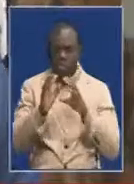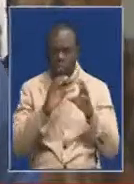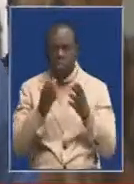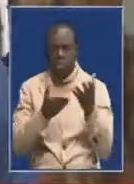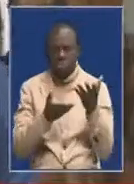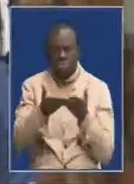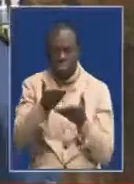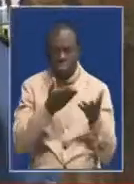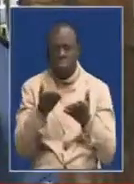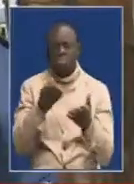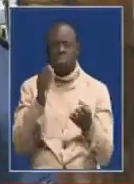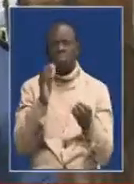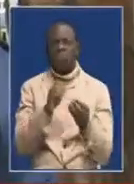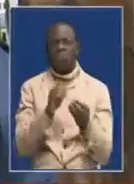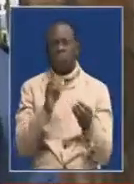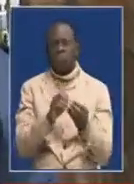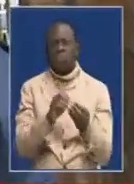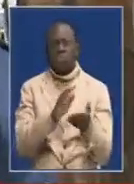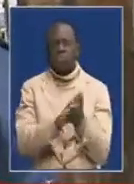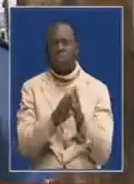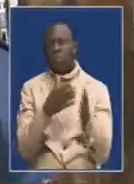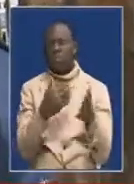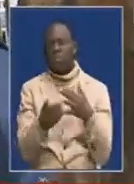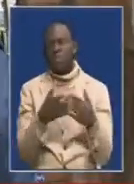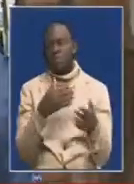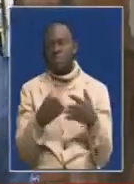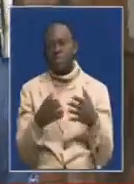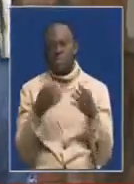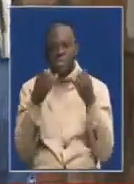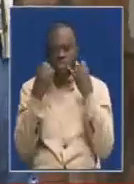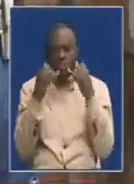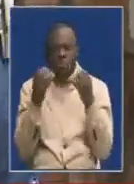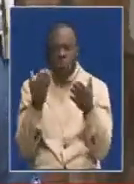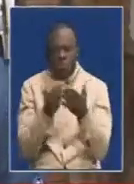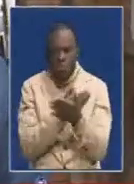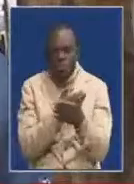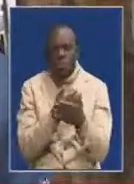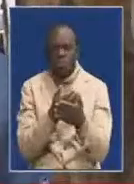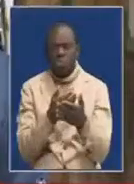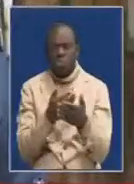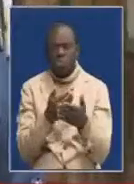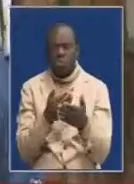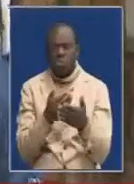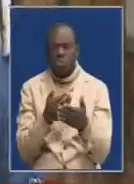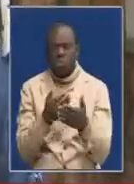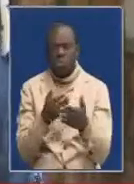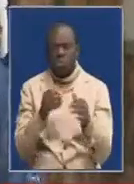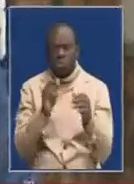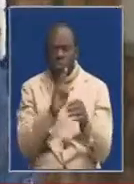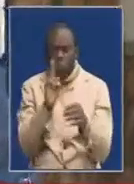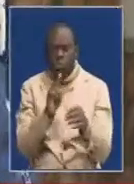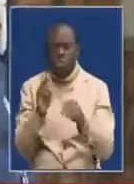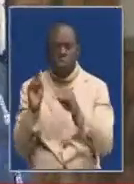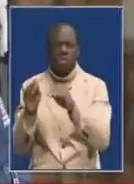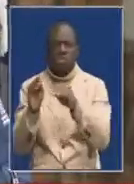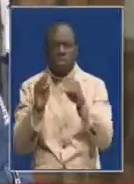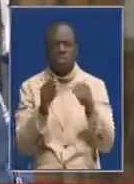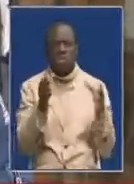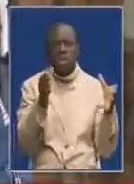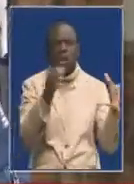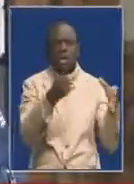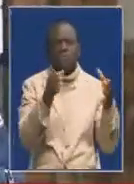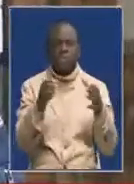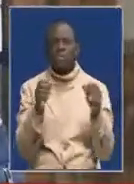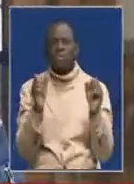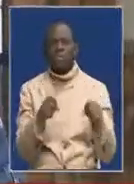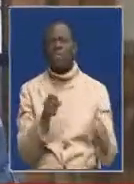easier, whereby new information as it comes, they're able to to educate the CAF, and the CAF is able